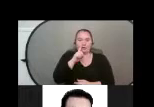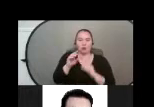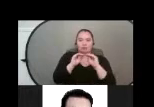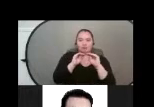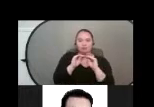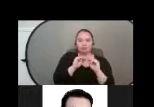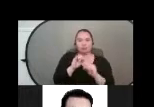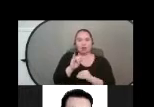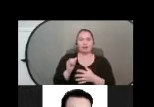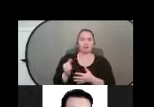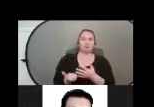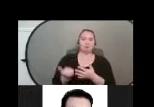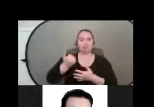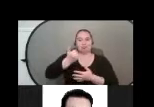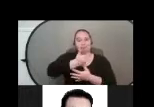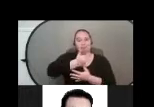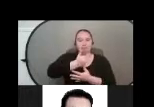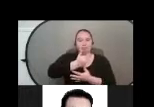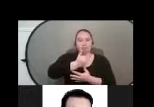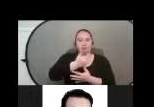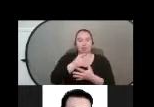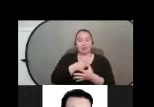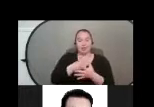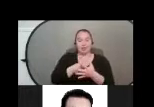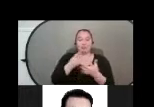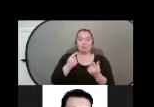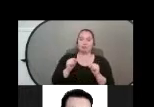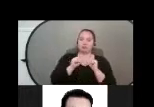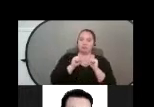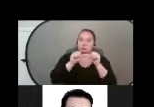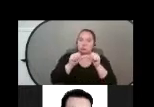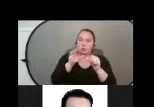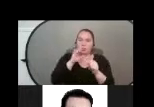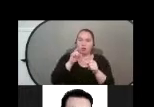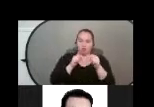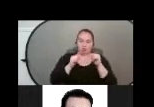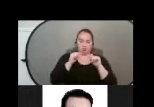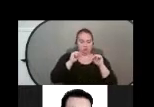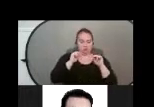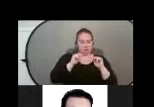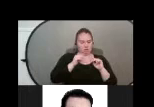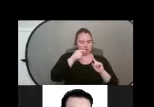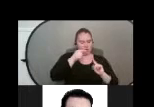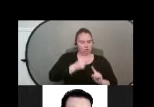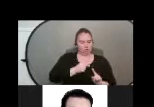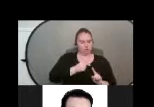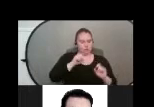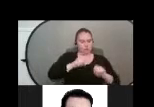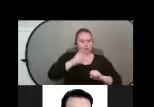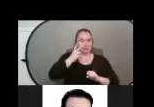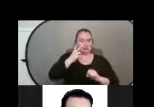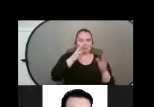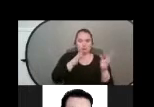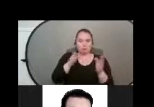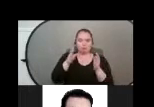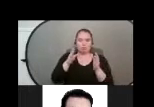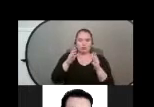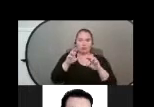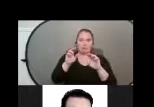number 1, and then priority as we move forward, we'll come back to the goals and address things across the facility master plan.